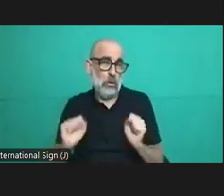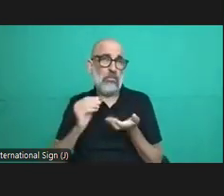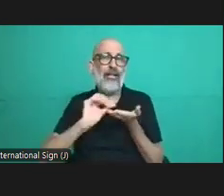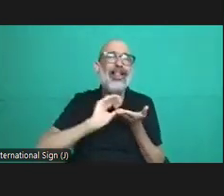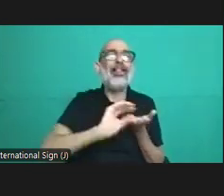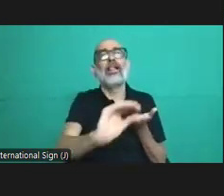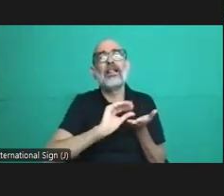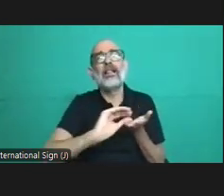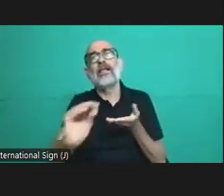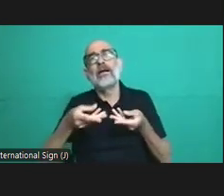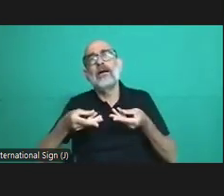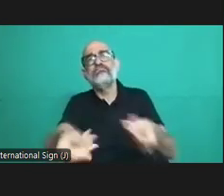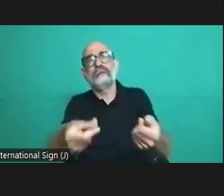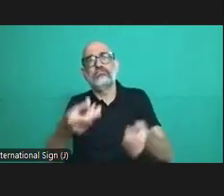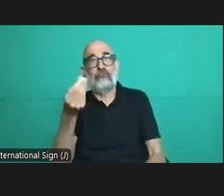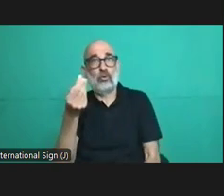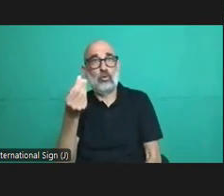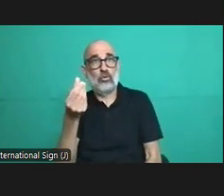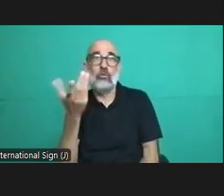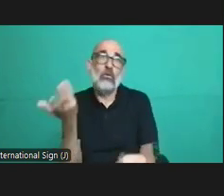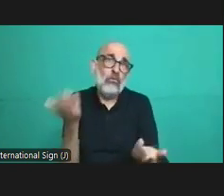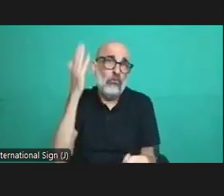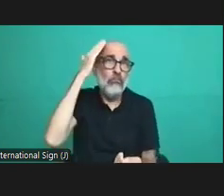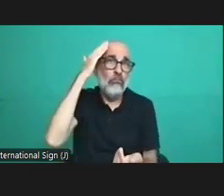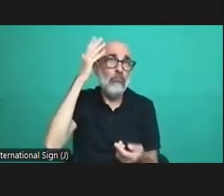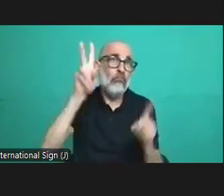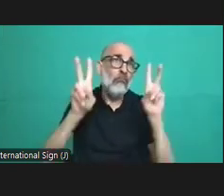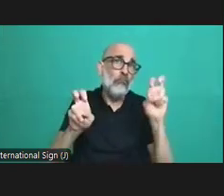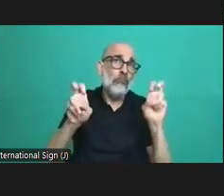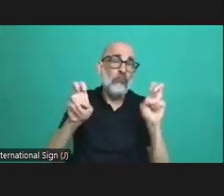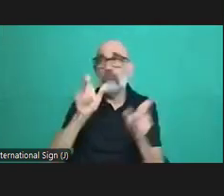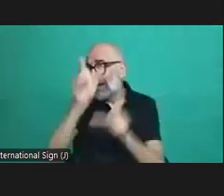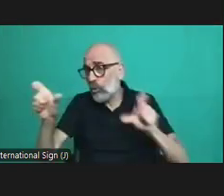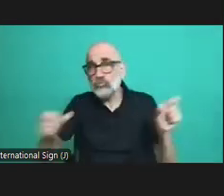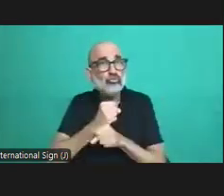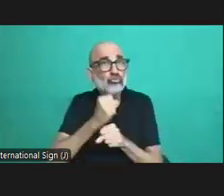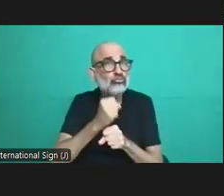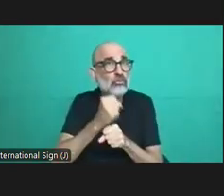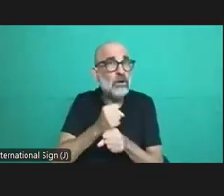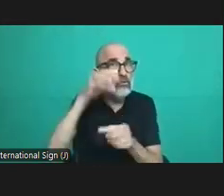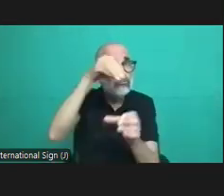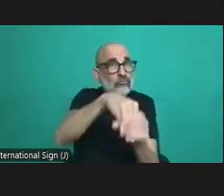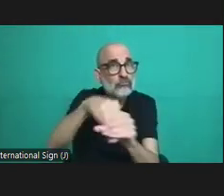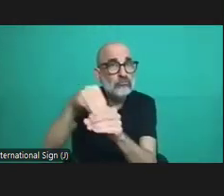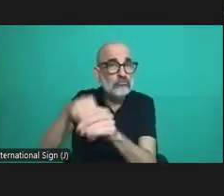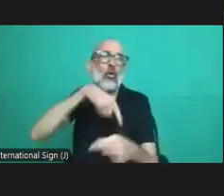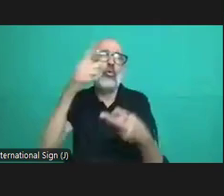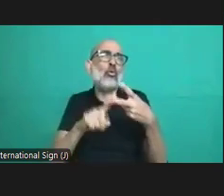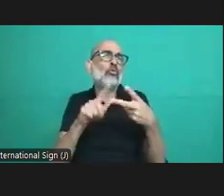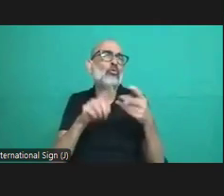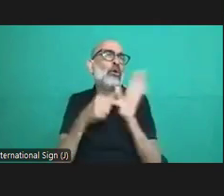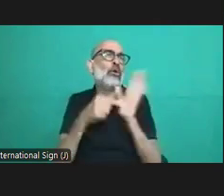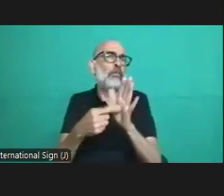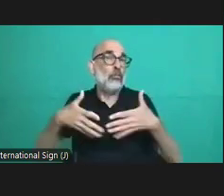generally, or I would say always, respond to our requests for the recruitment of specialists, let us say, from Central America or from